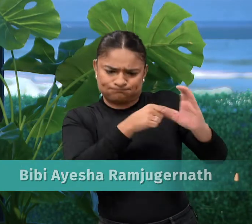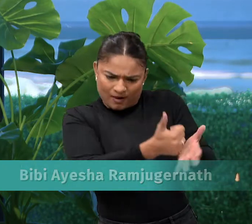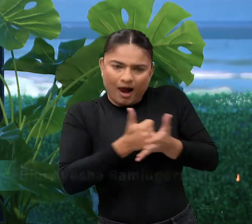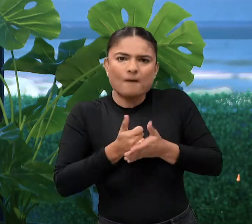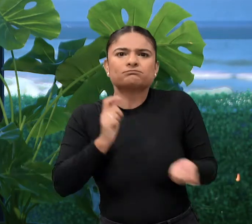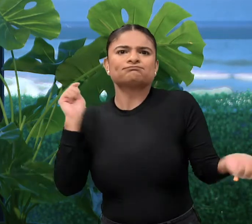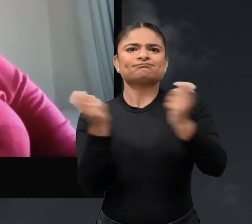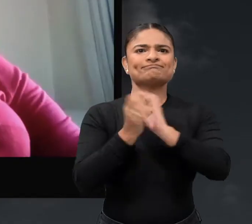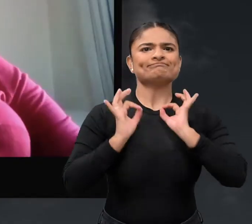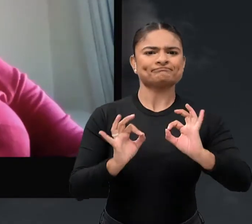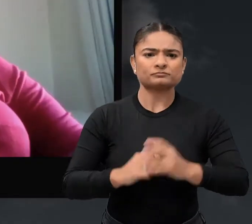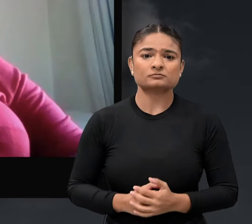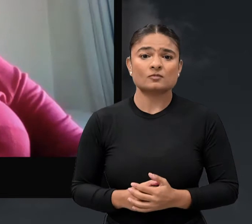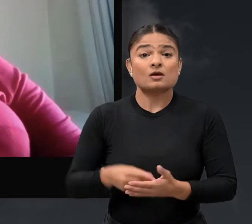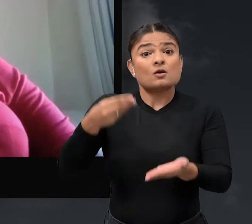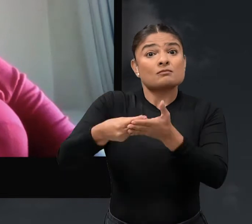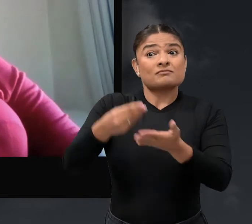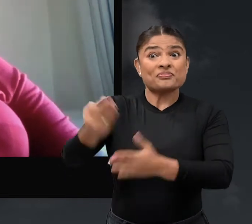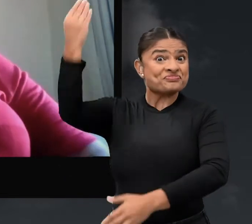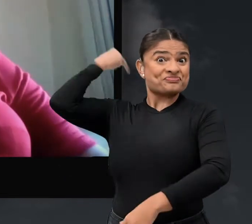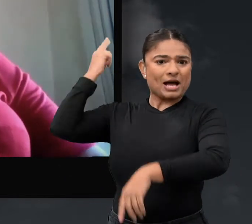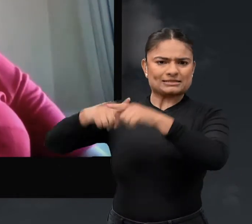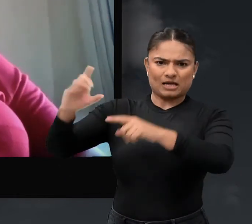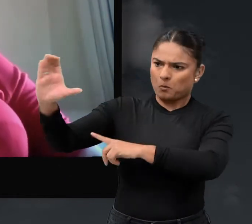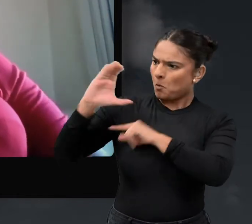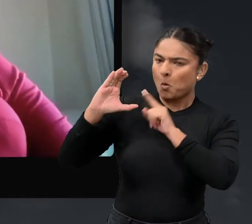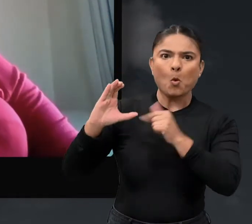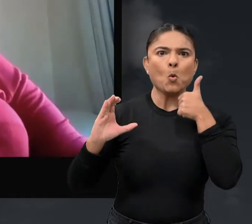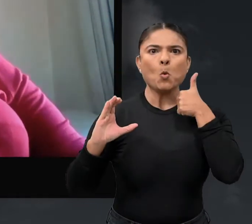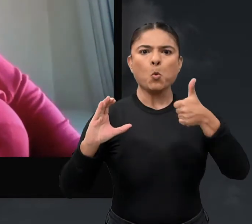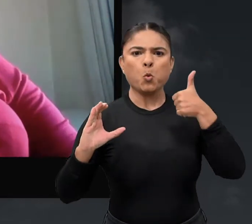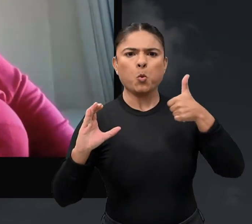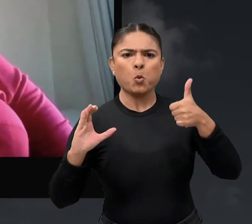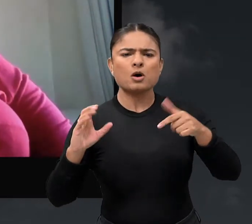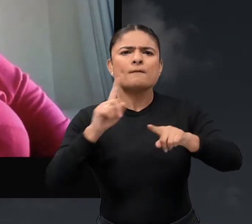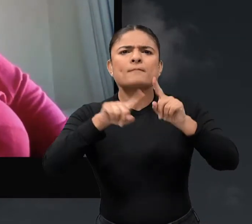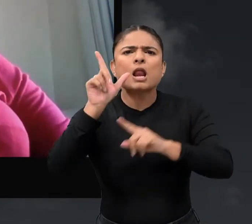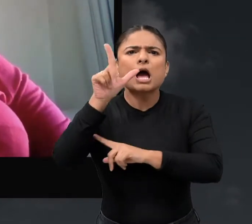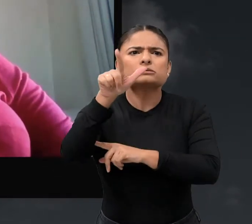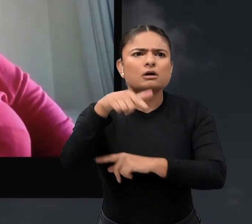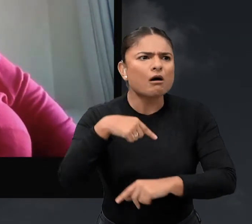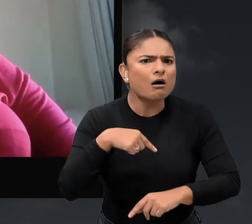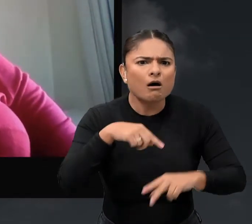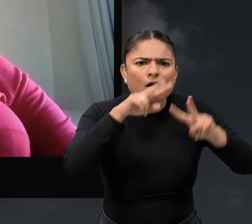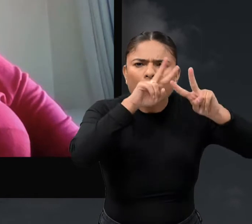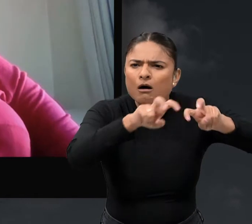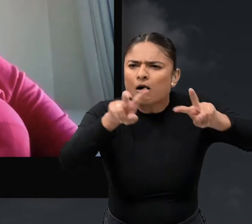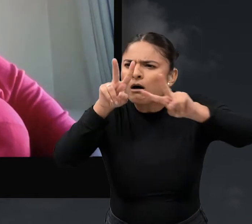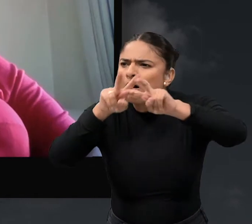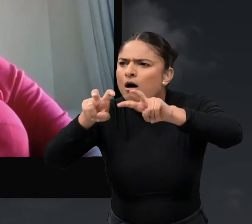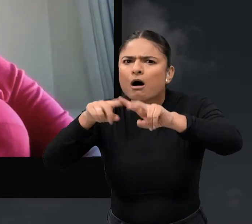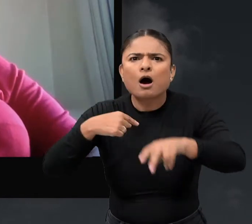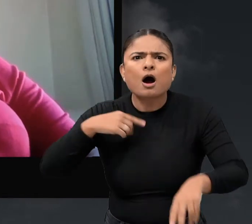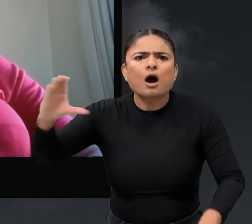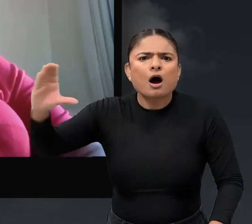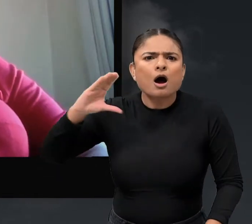change your life? The compensation fund was good at the time, but it was, I found out later,